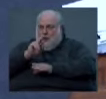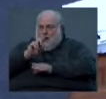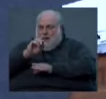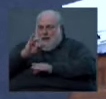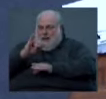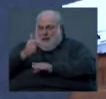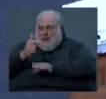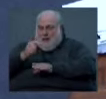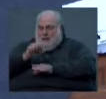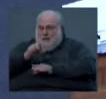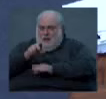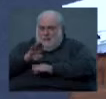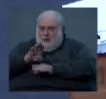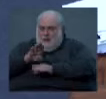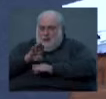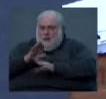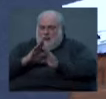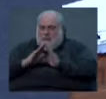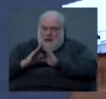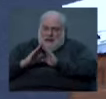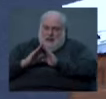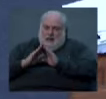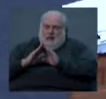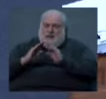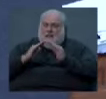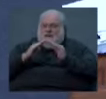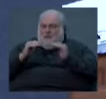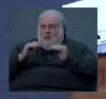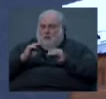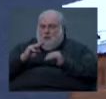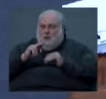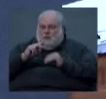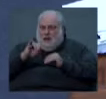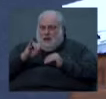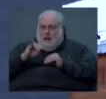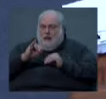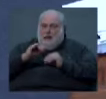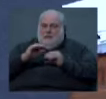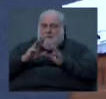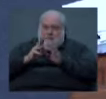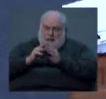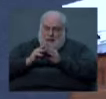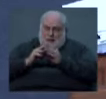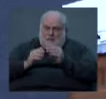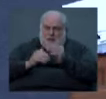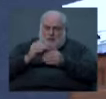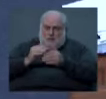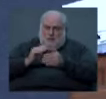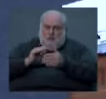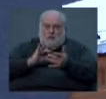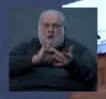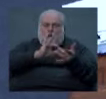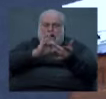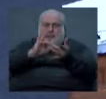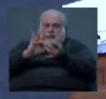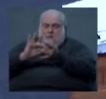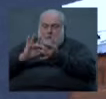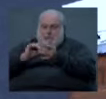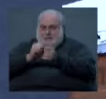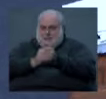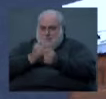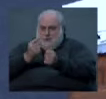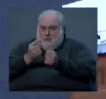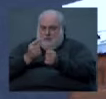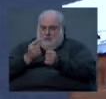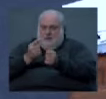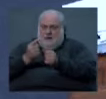subcommittee and of the varied and multimedia as well as in-person processes we use to reach out to everyone along the